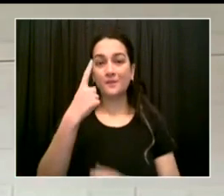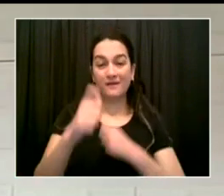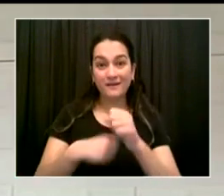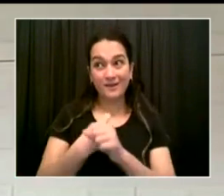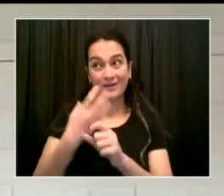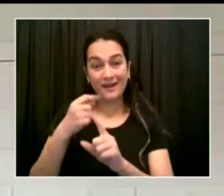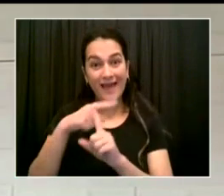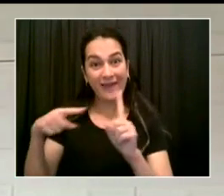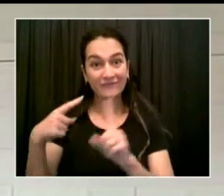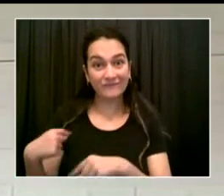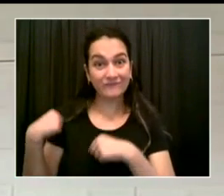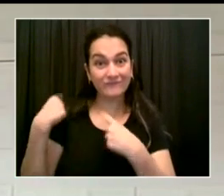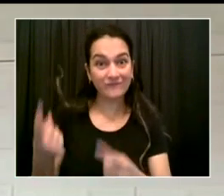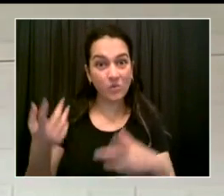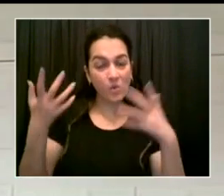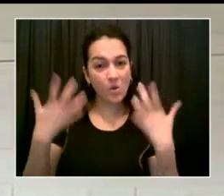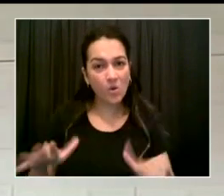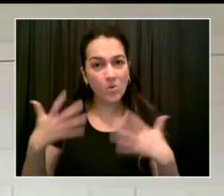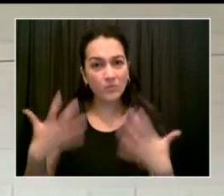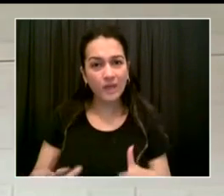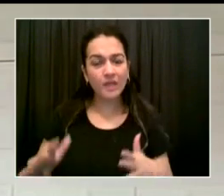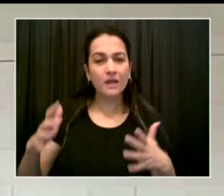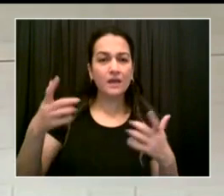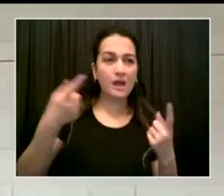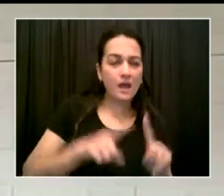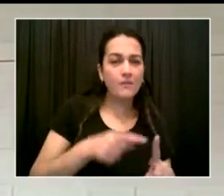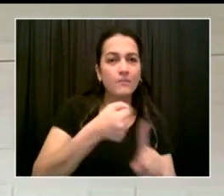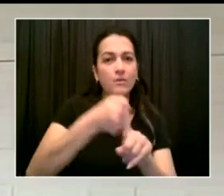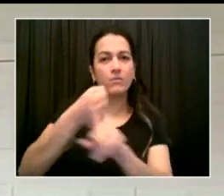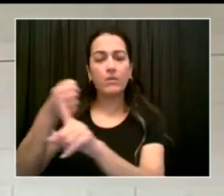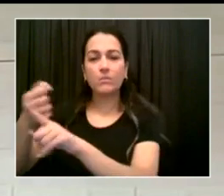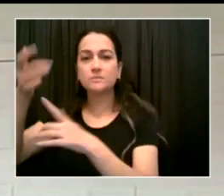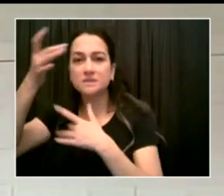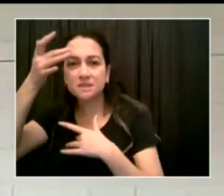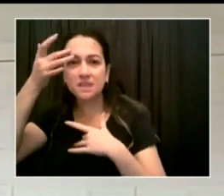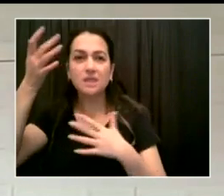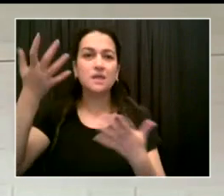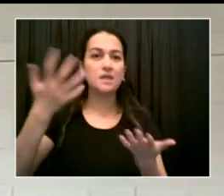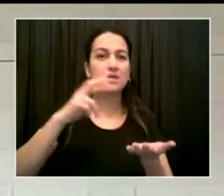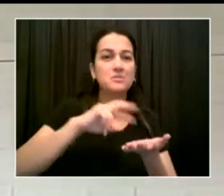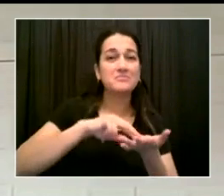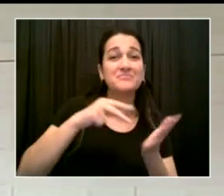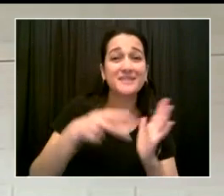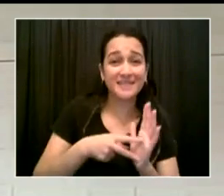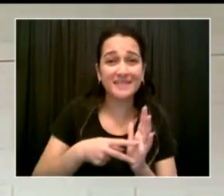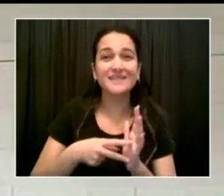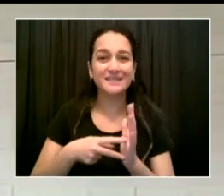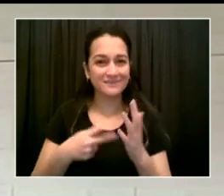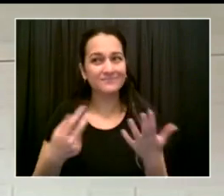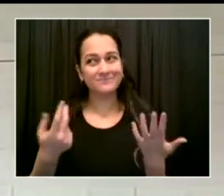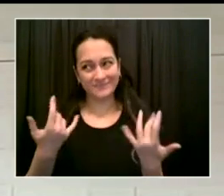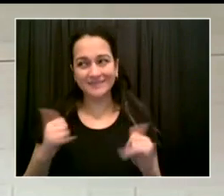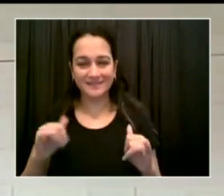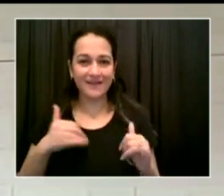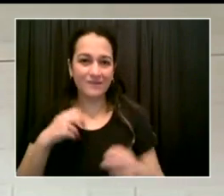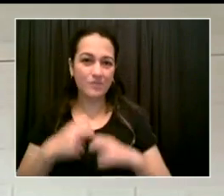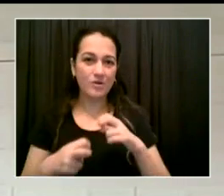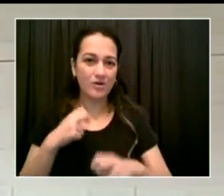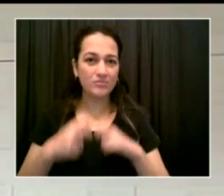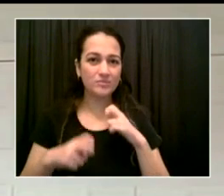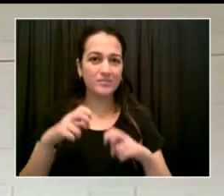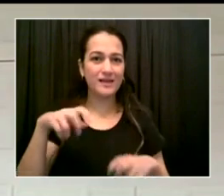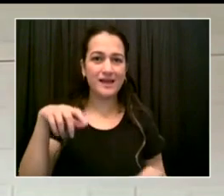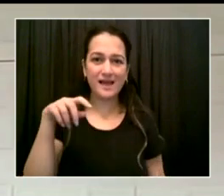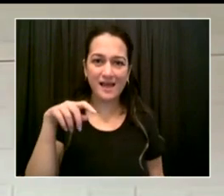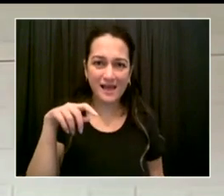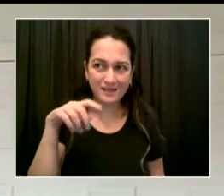to go. And I know we're all trying our best. So we will work closely with the administration and of course you, Mr. Mayor, to do this equitably and in